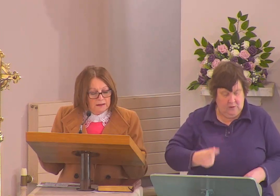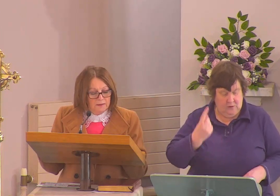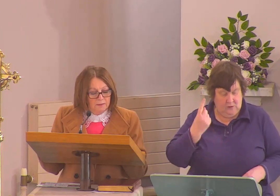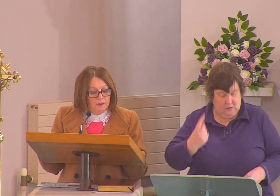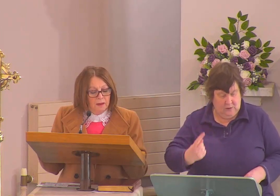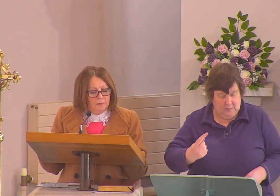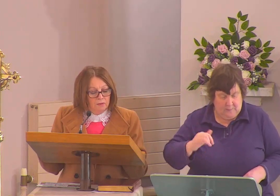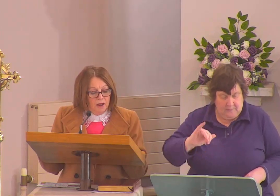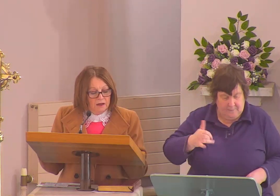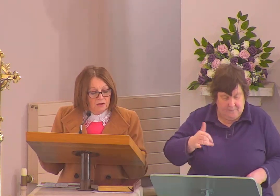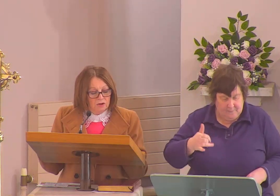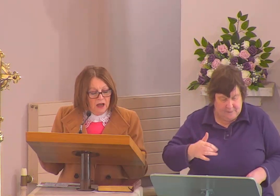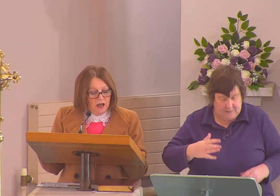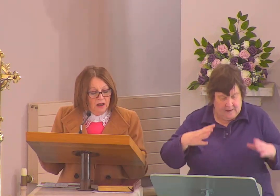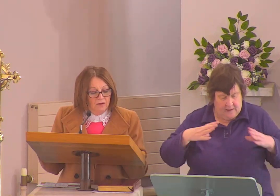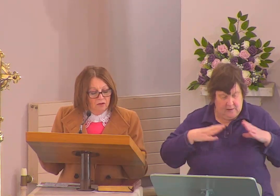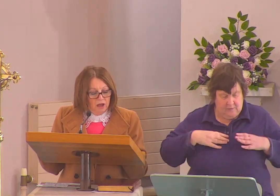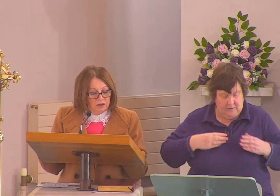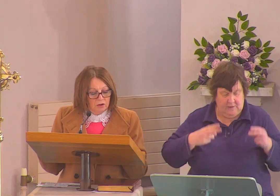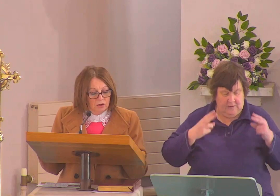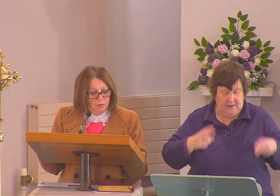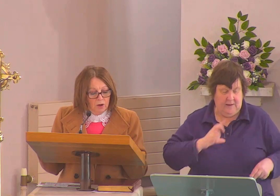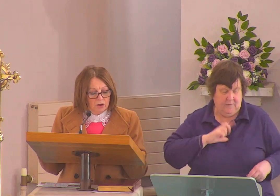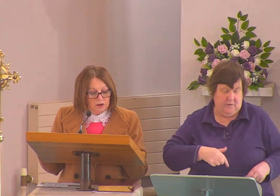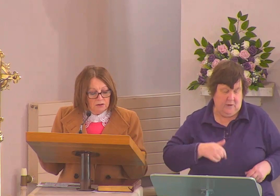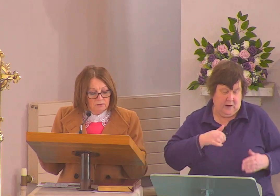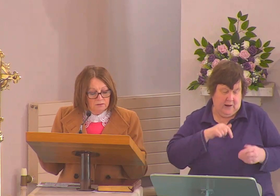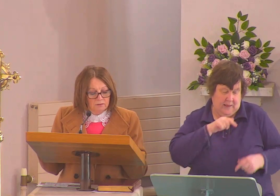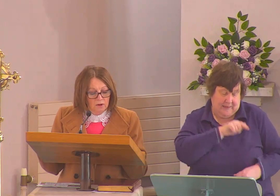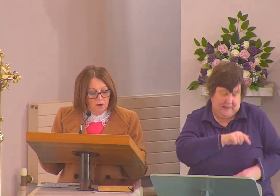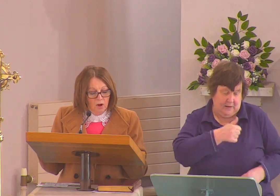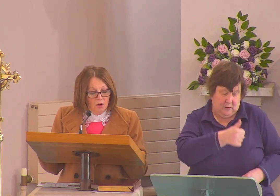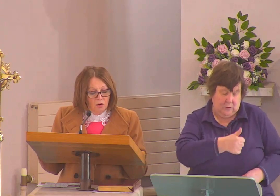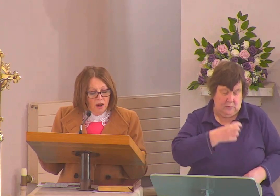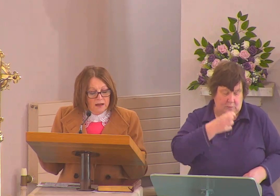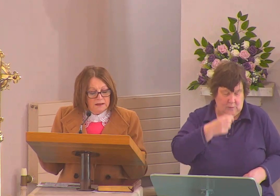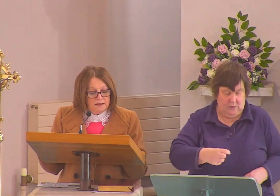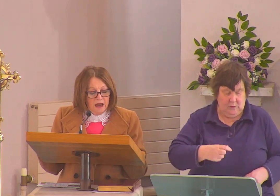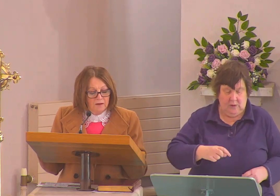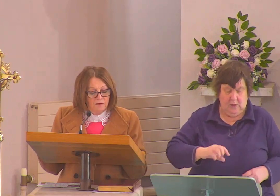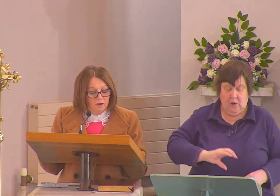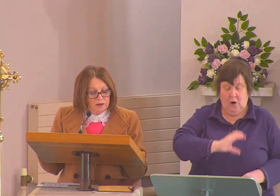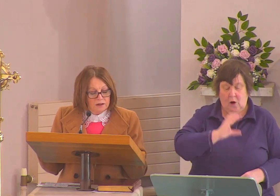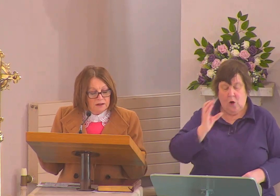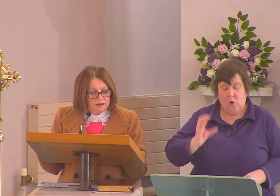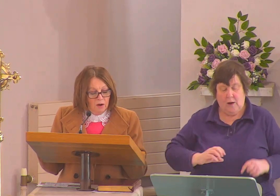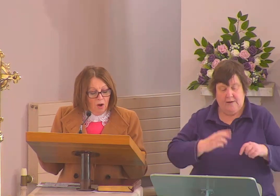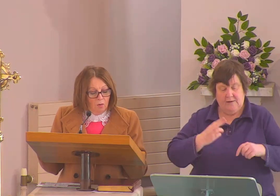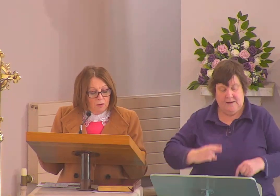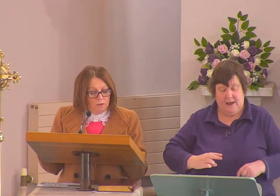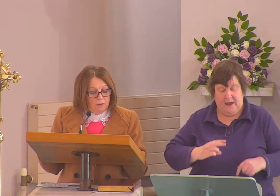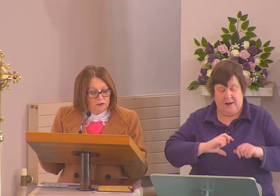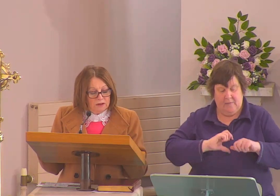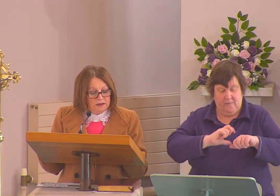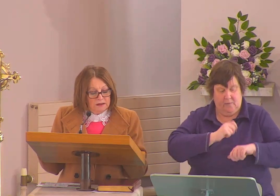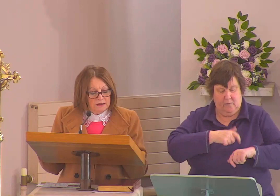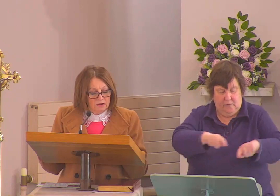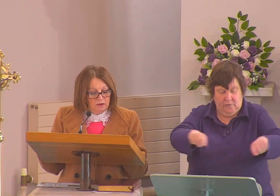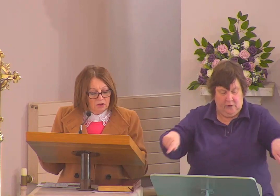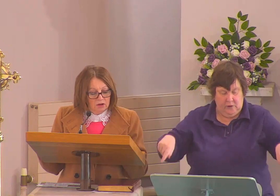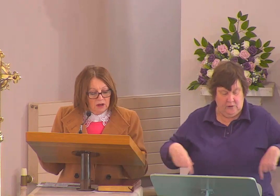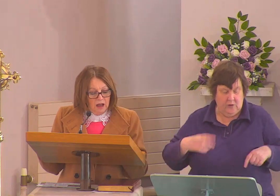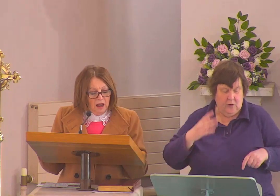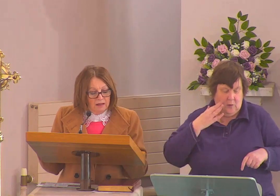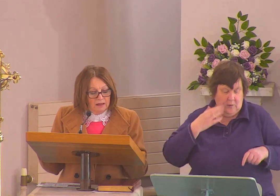might be ready to die for that good person. Christ died for us when we were still